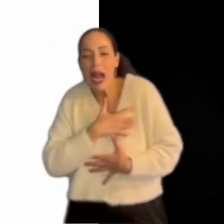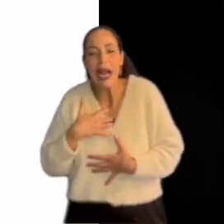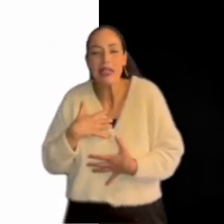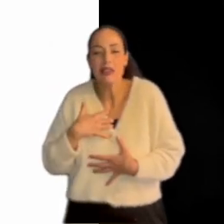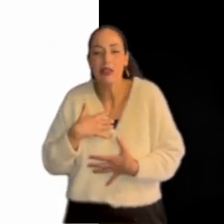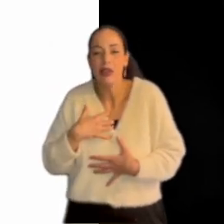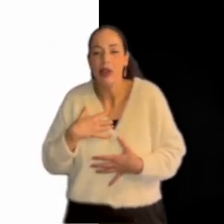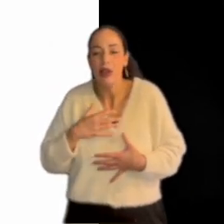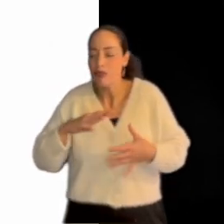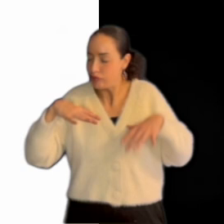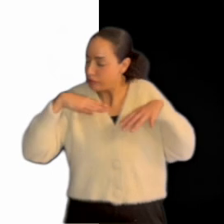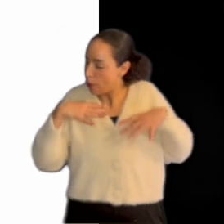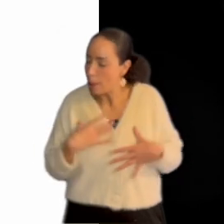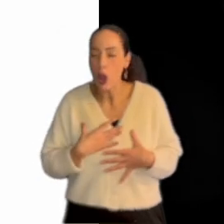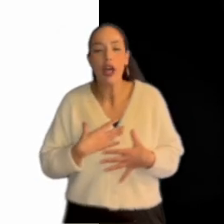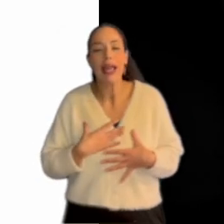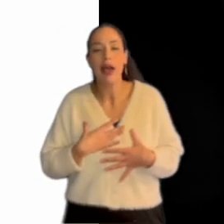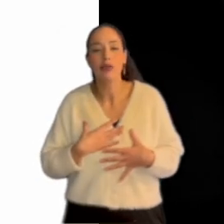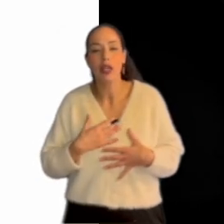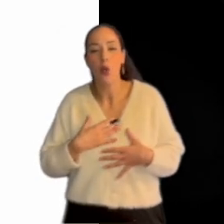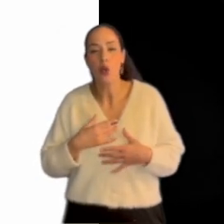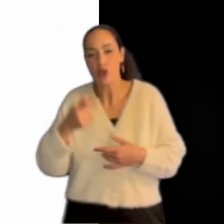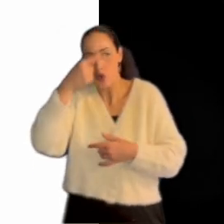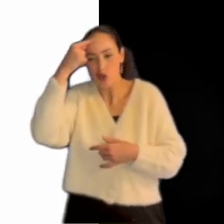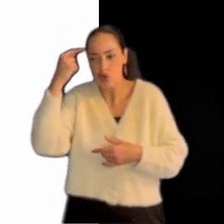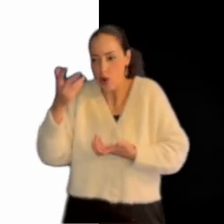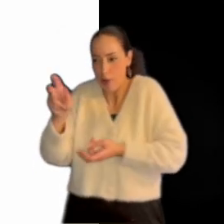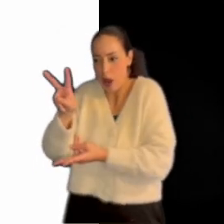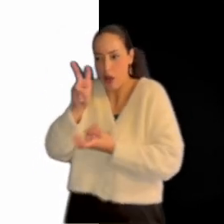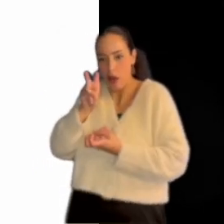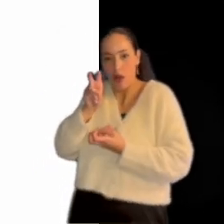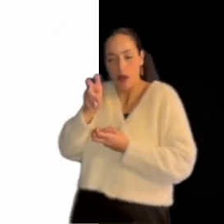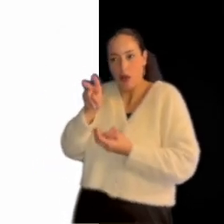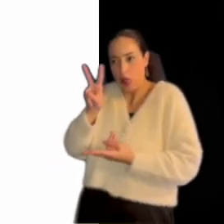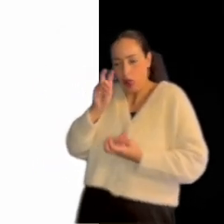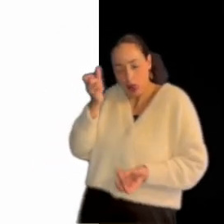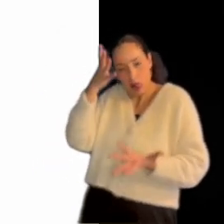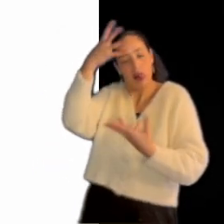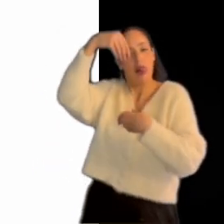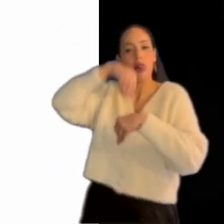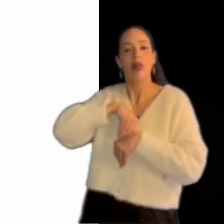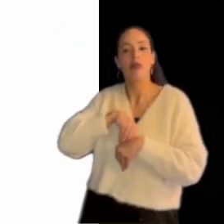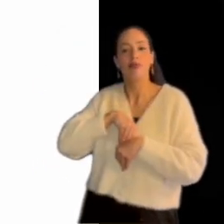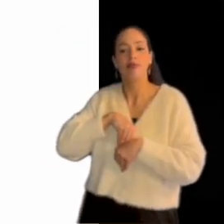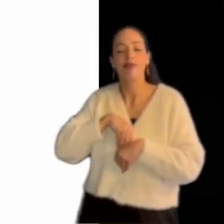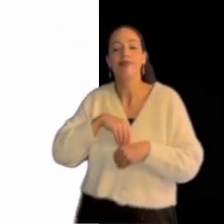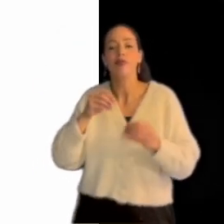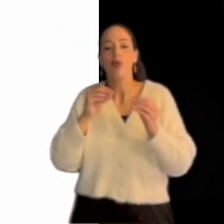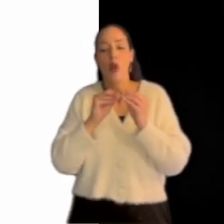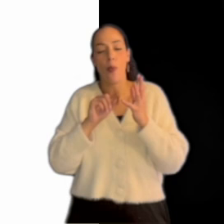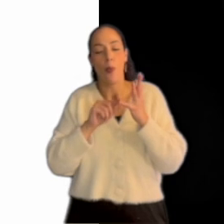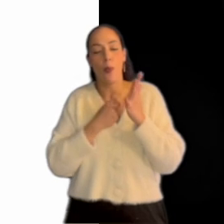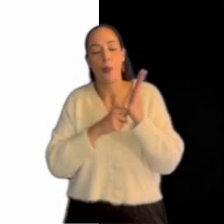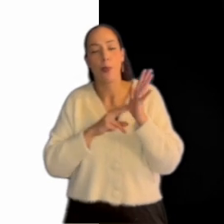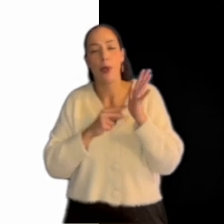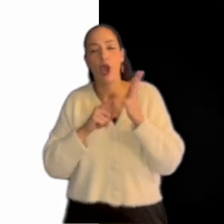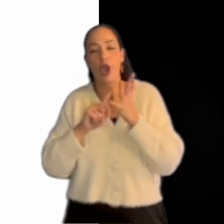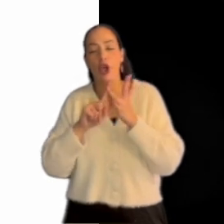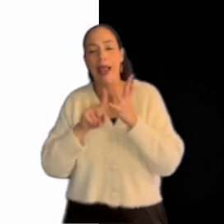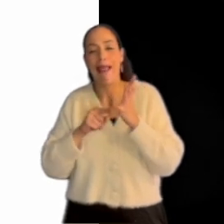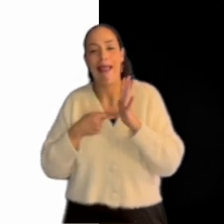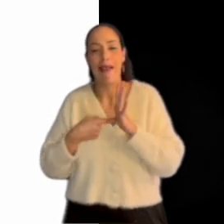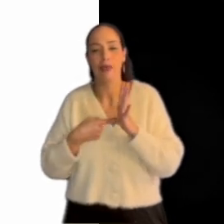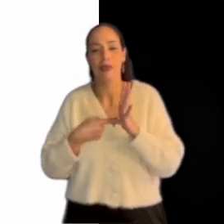these possible effects. Burnout is a term which remains distinct from compassion fatigue and vicarious trauma. It